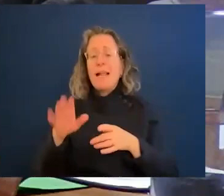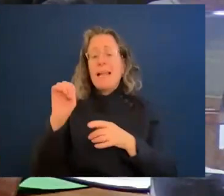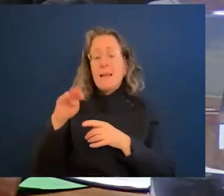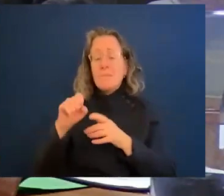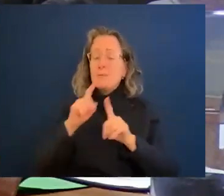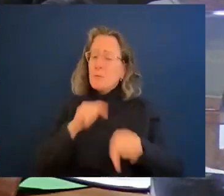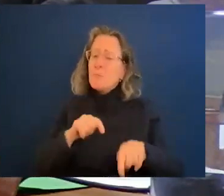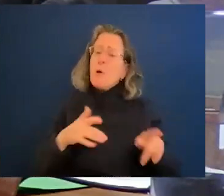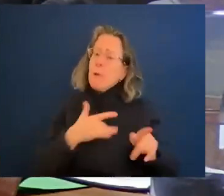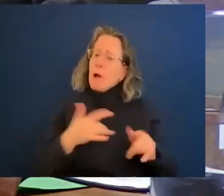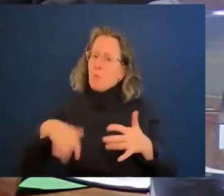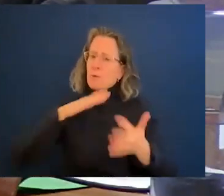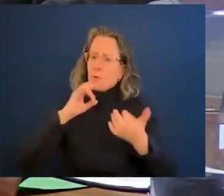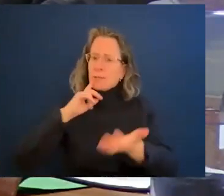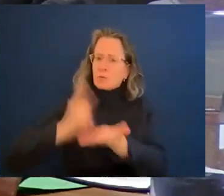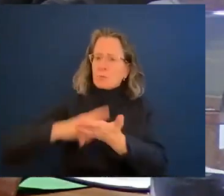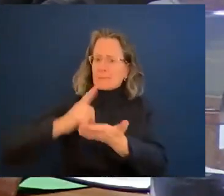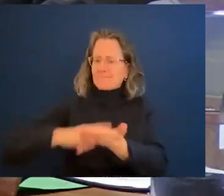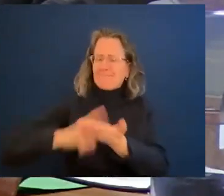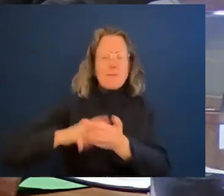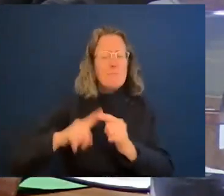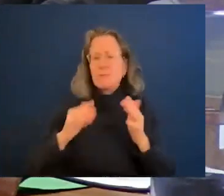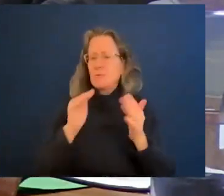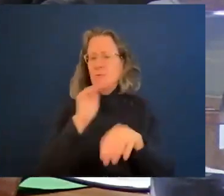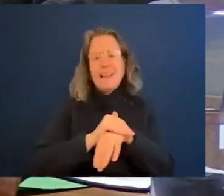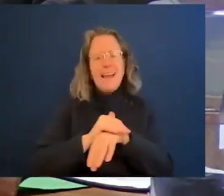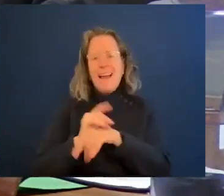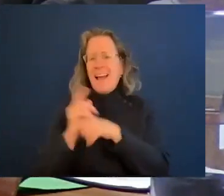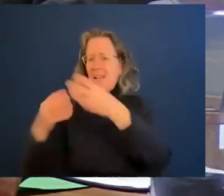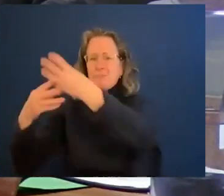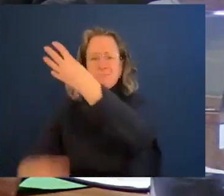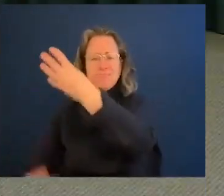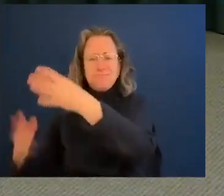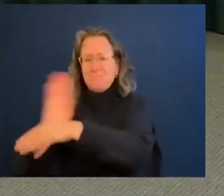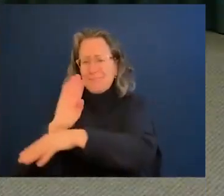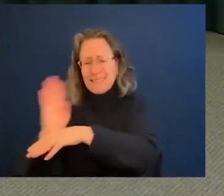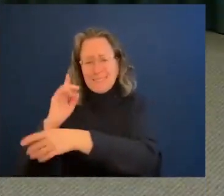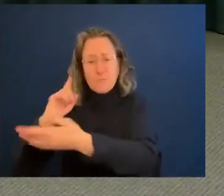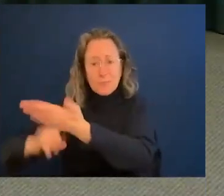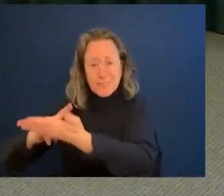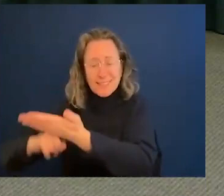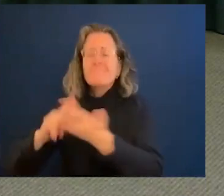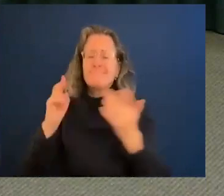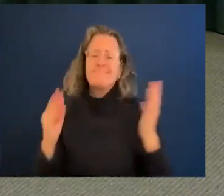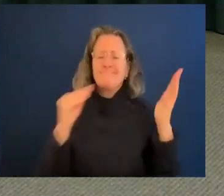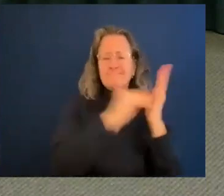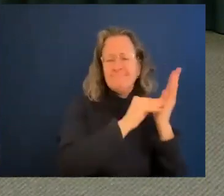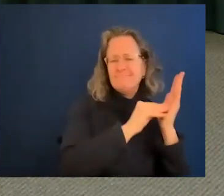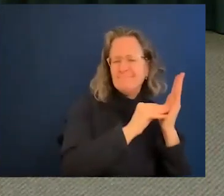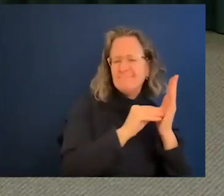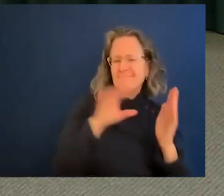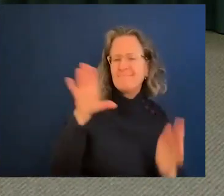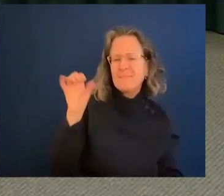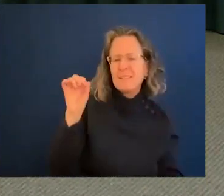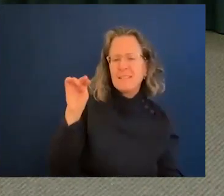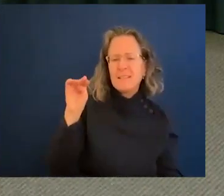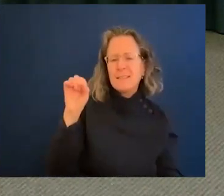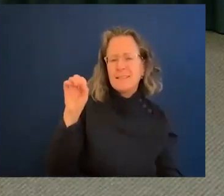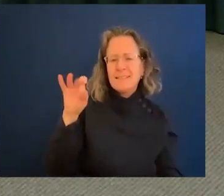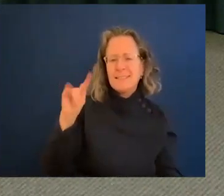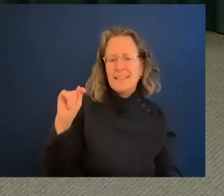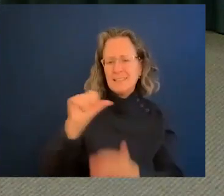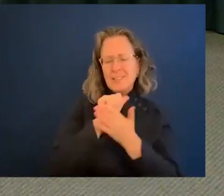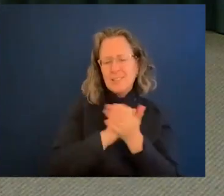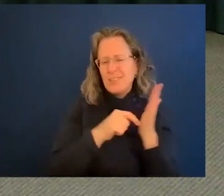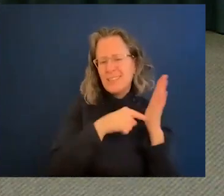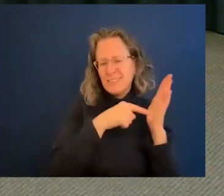that said board members would you like to pull any of the items from the consent agenda for consideration at the end of the regularly Warren meeting I just